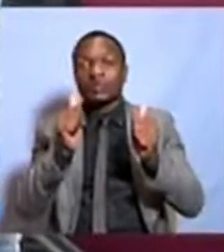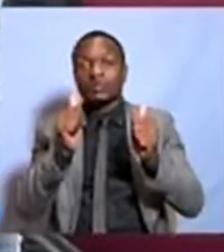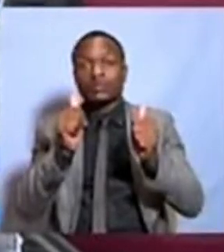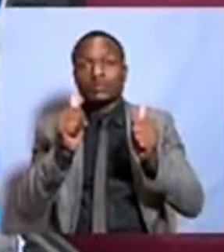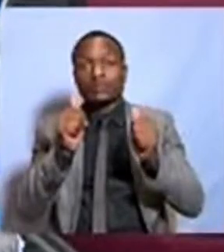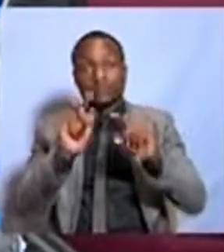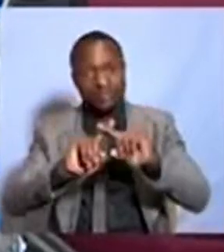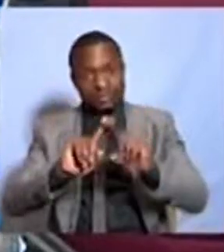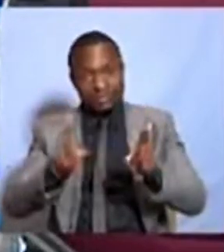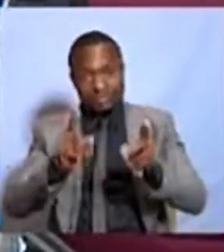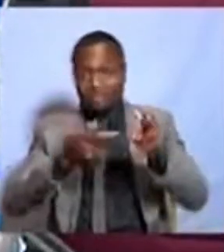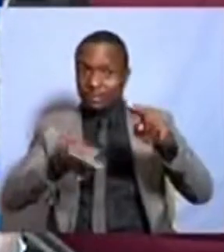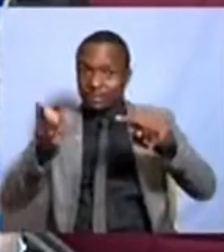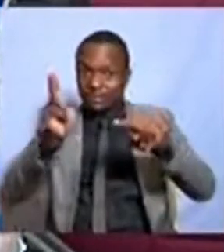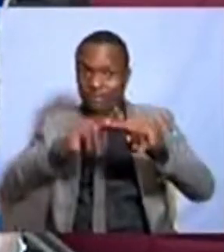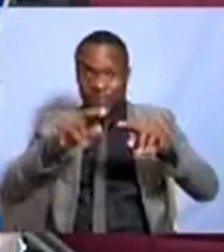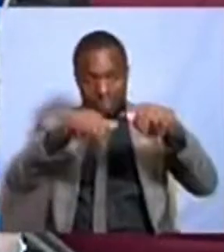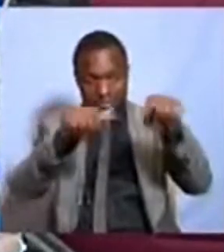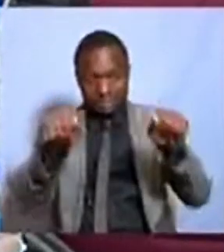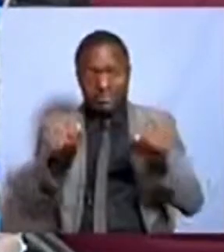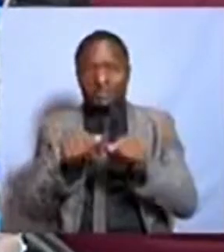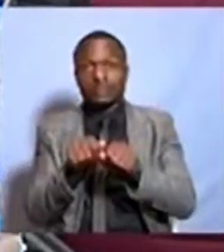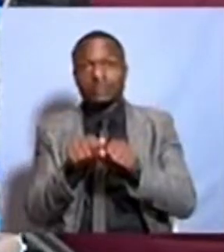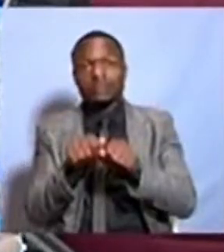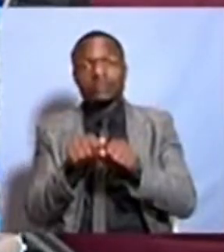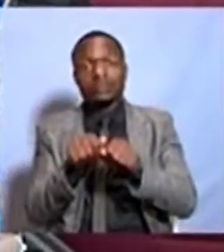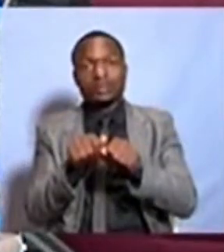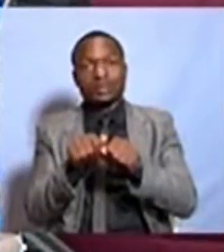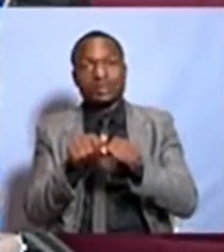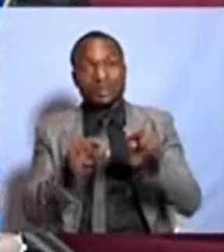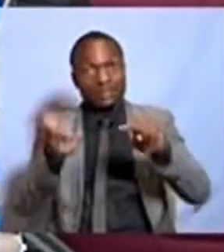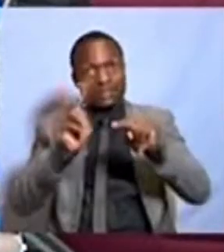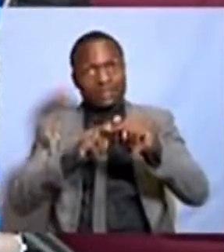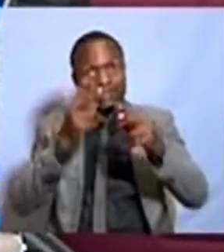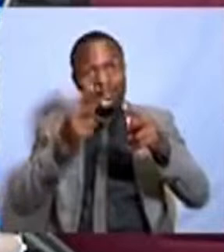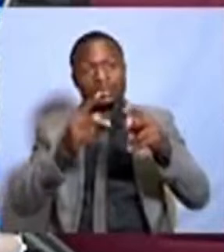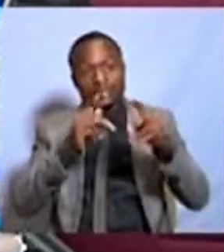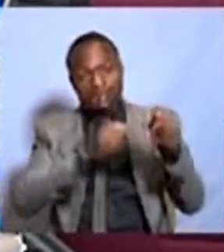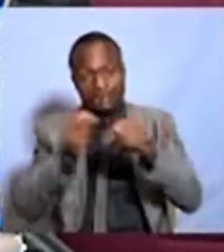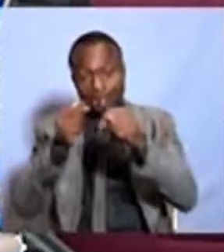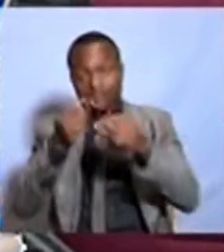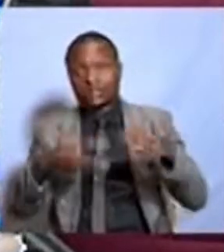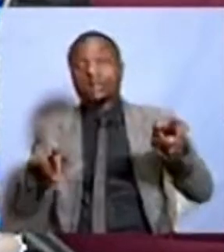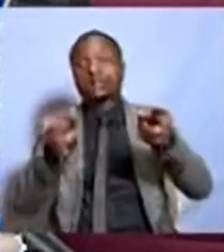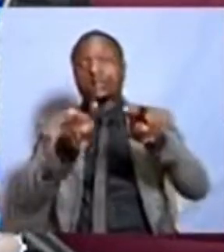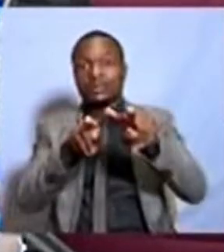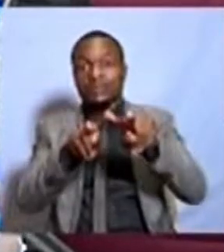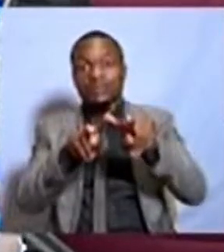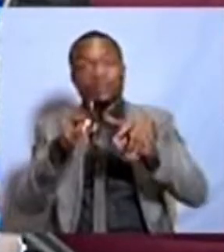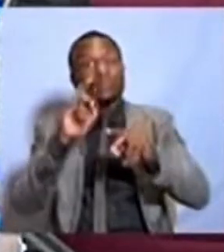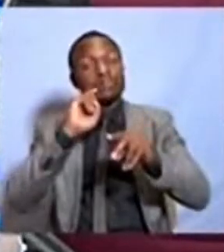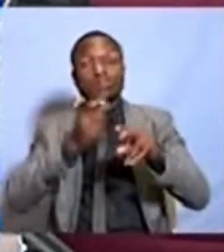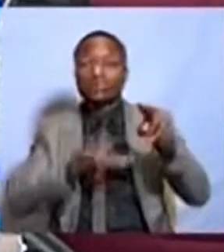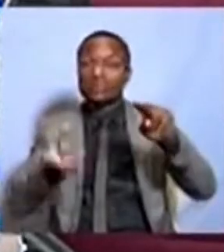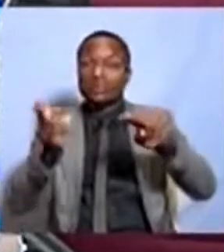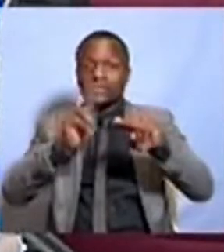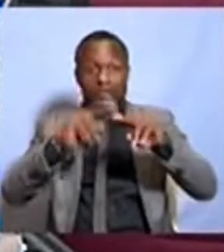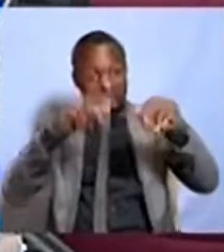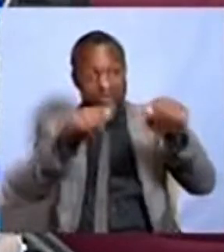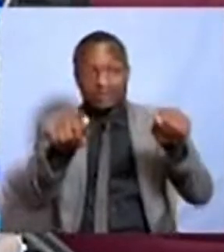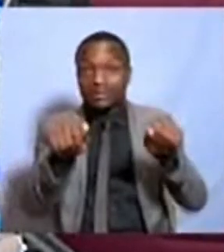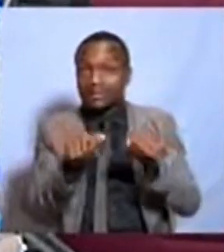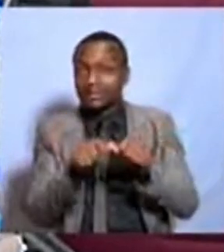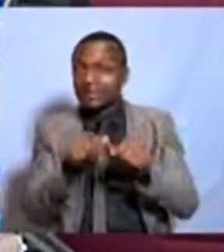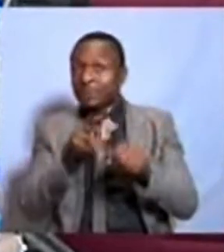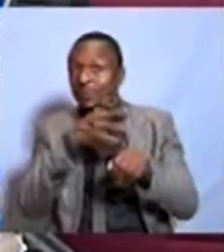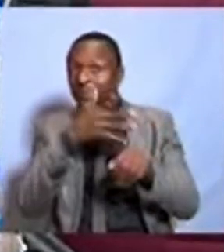distinction between increasing in coverage and increasing in transfer value. That has always been a debate to, should we increase in coverage? Is it